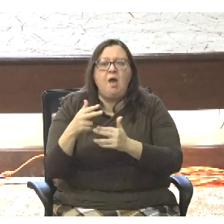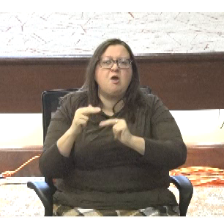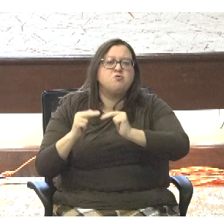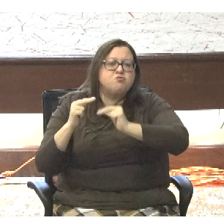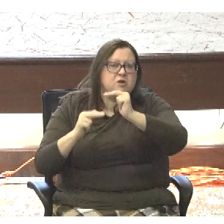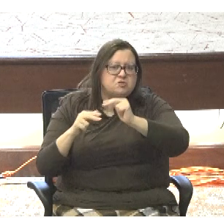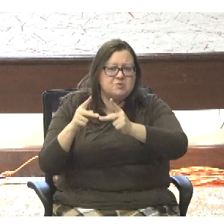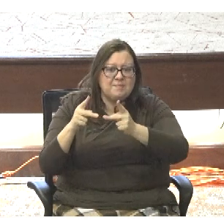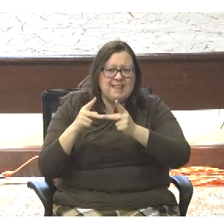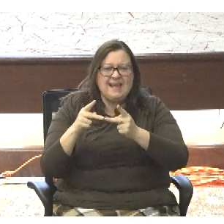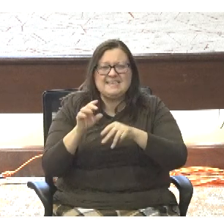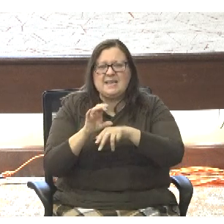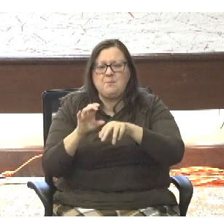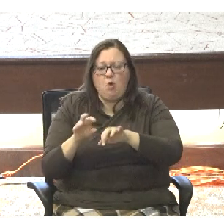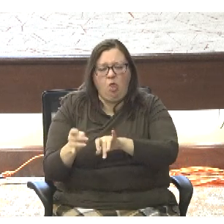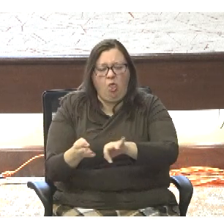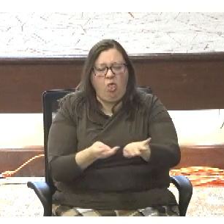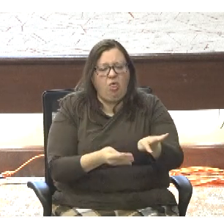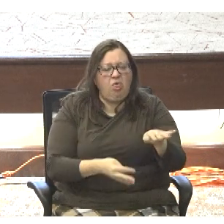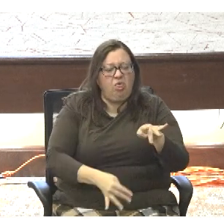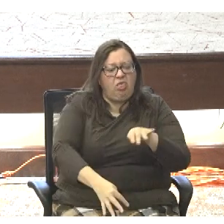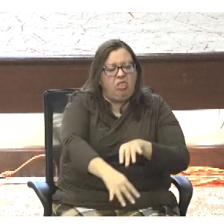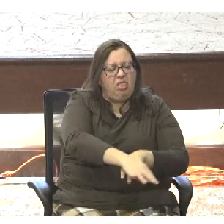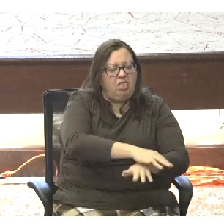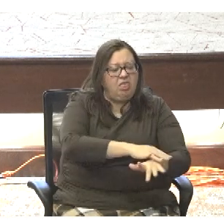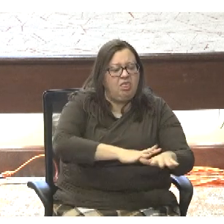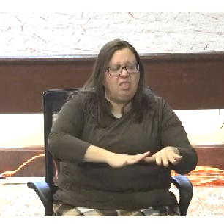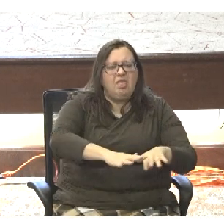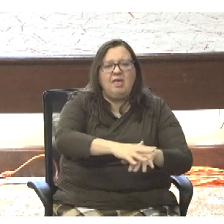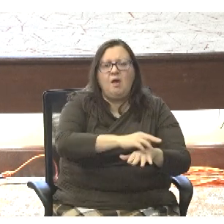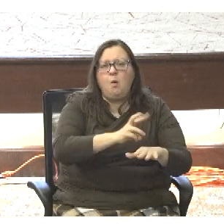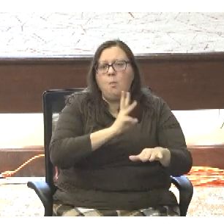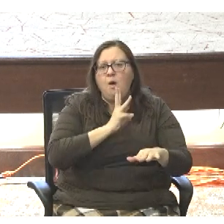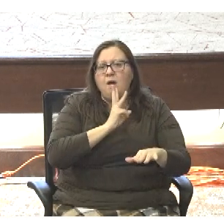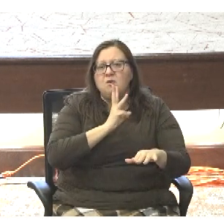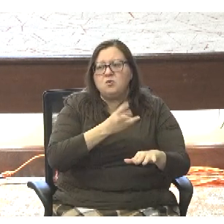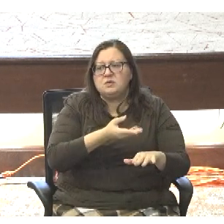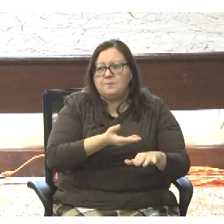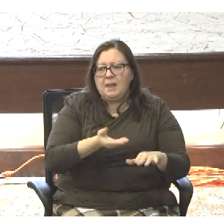sites is getting transported and deposited in our water supply, in our